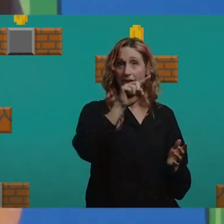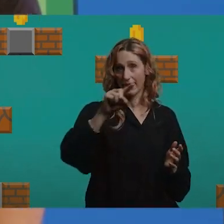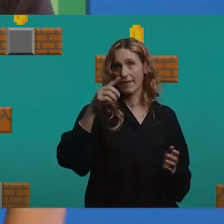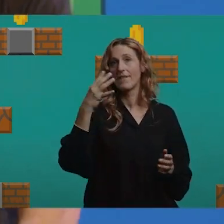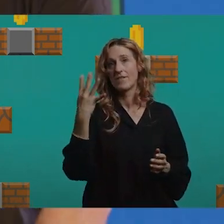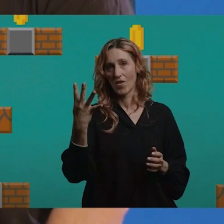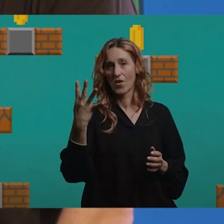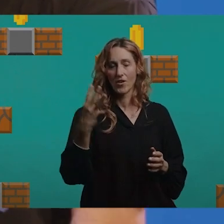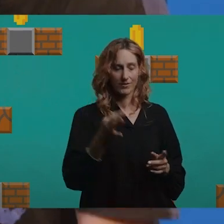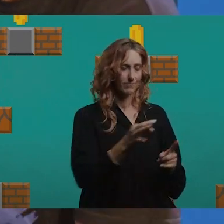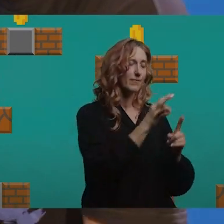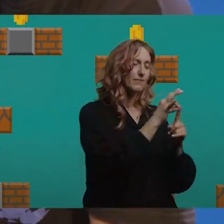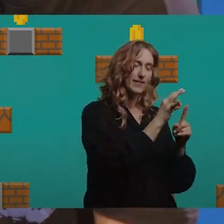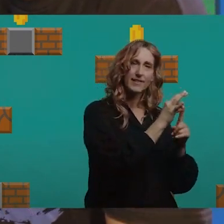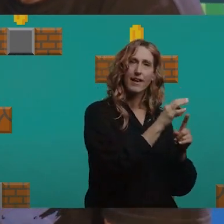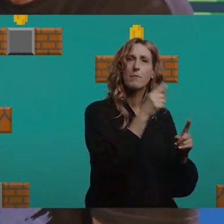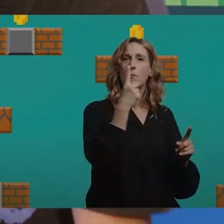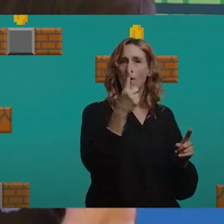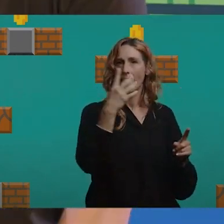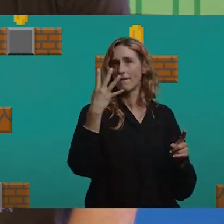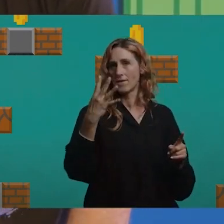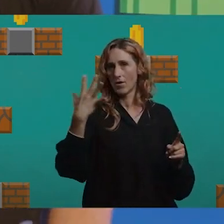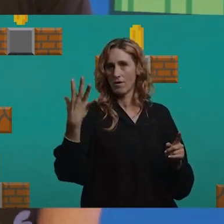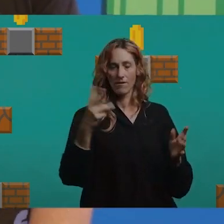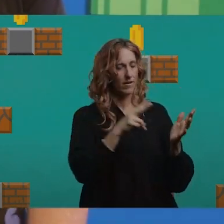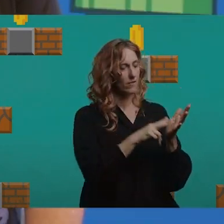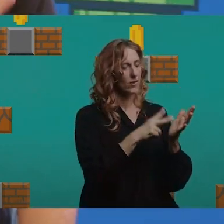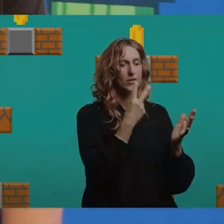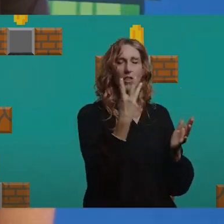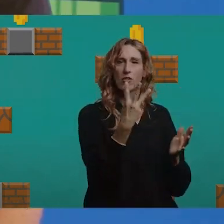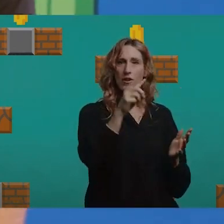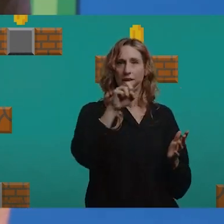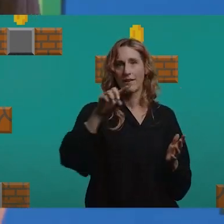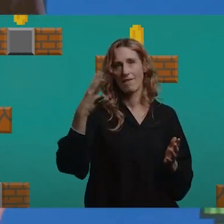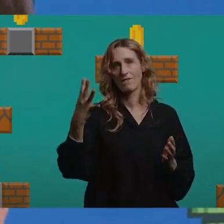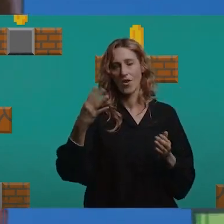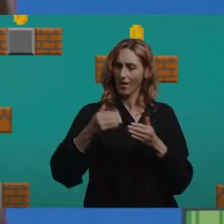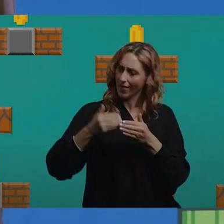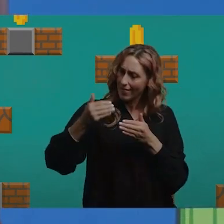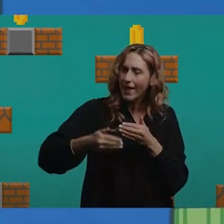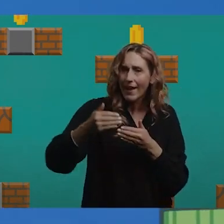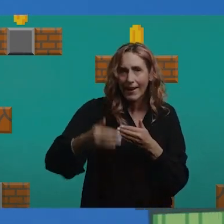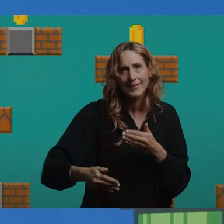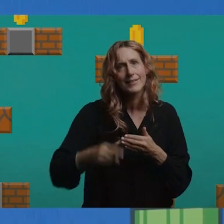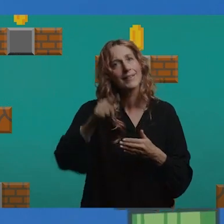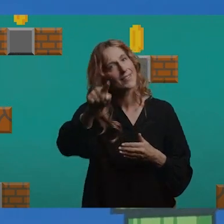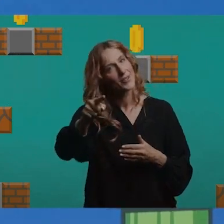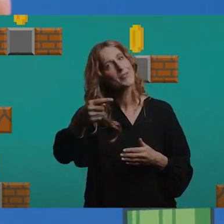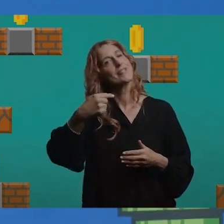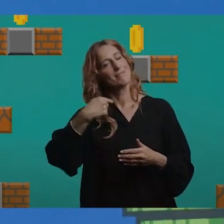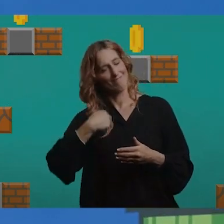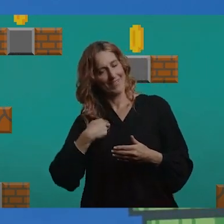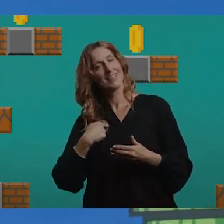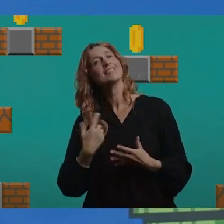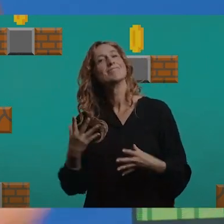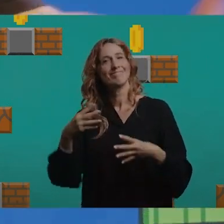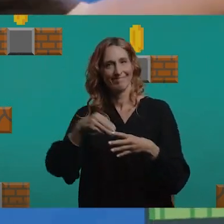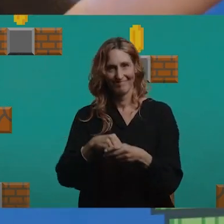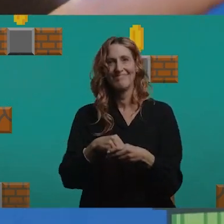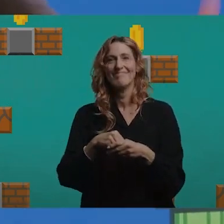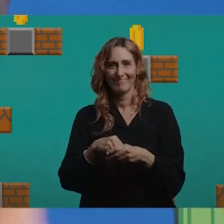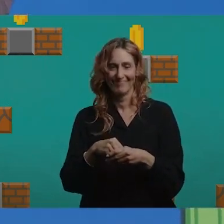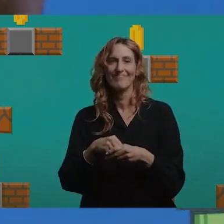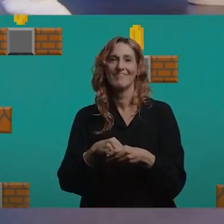4. Psalm 145 verses 3 and 4. Legacy. You, me,